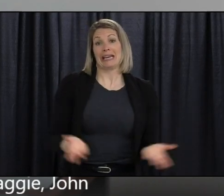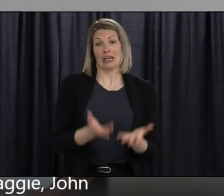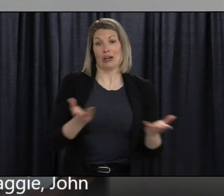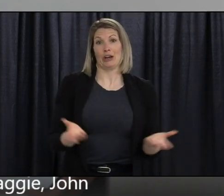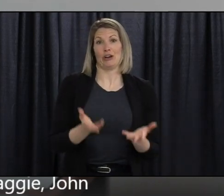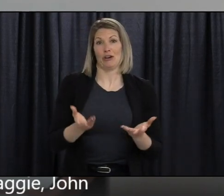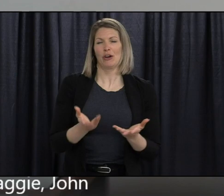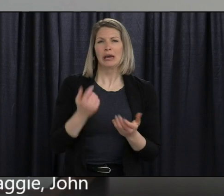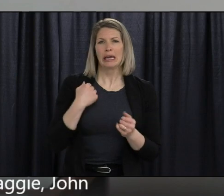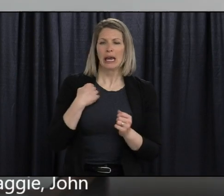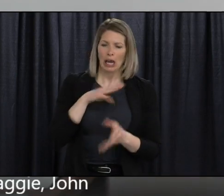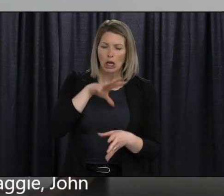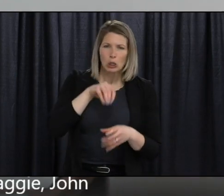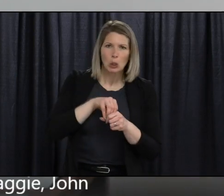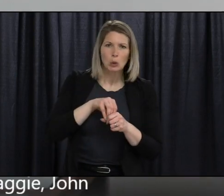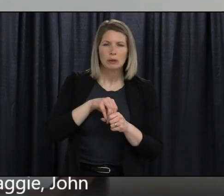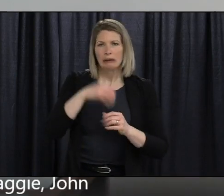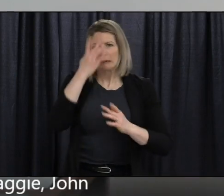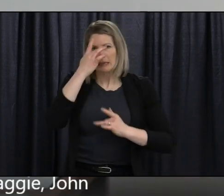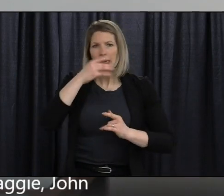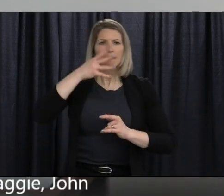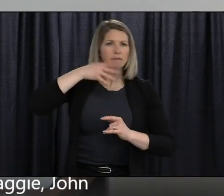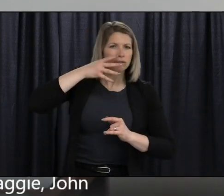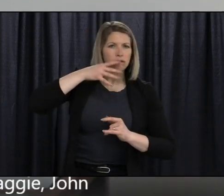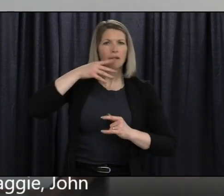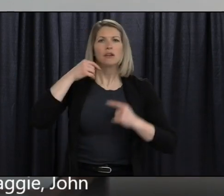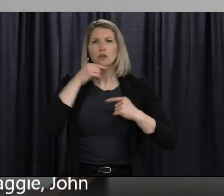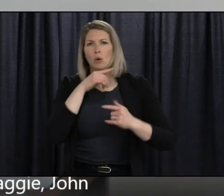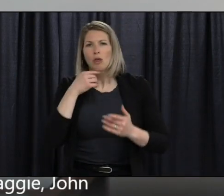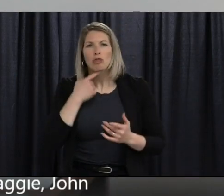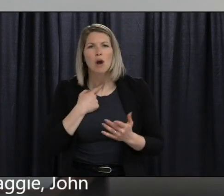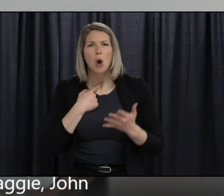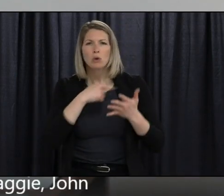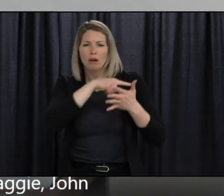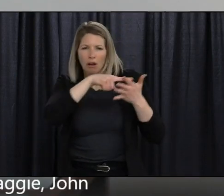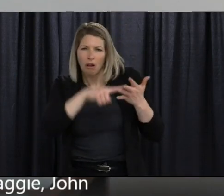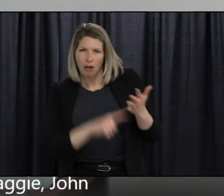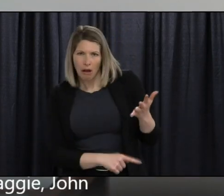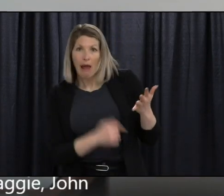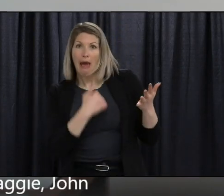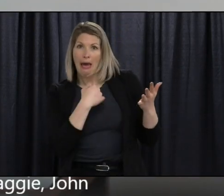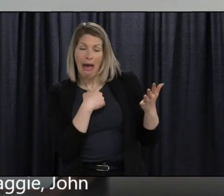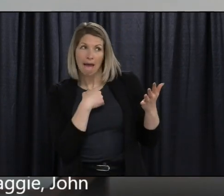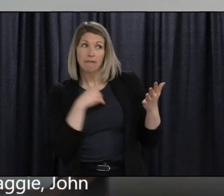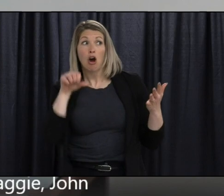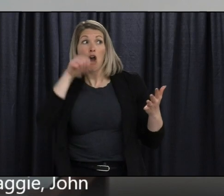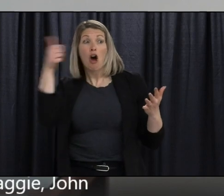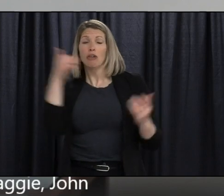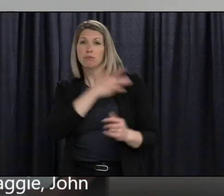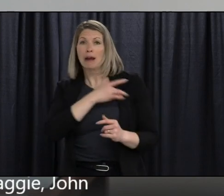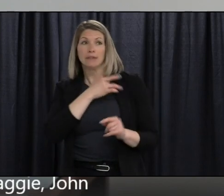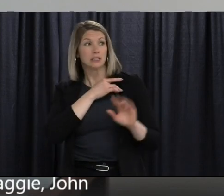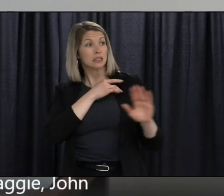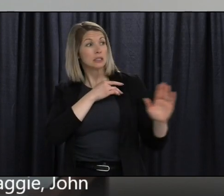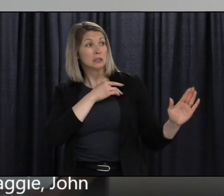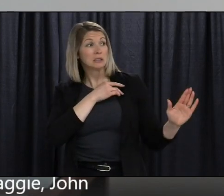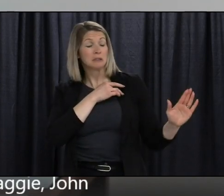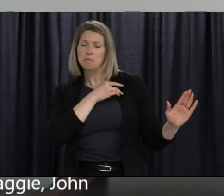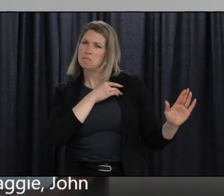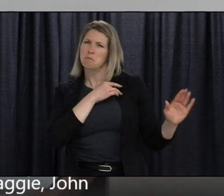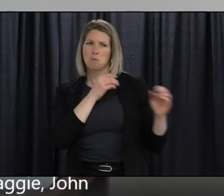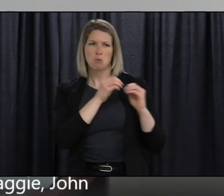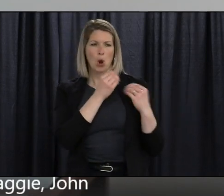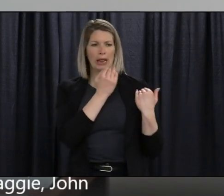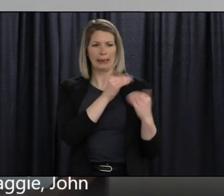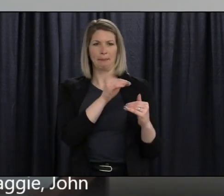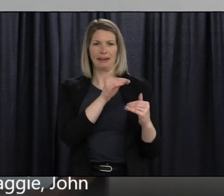of the jurisdictions. The challenge is, and this is one that's being worked on at the national level, is there is no screening test